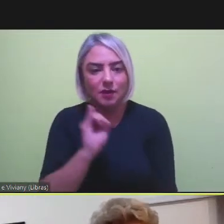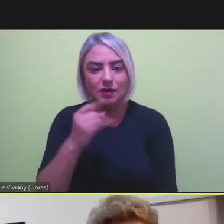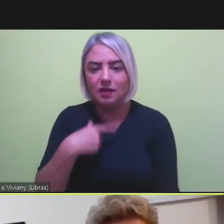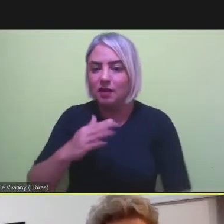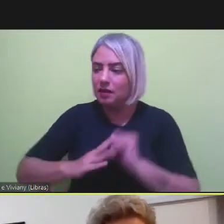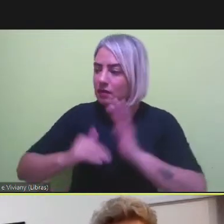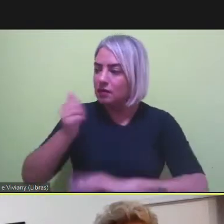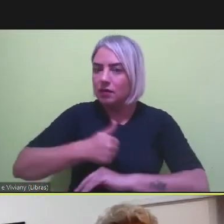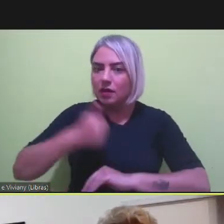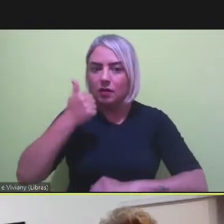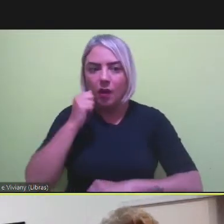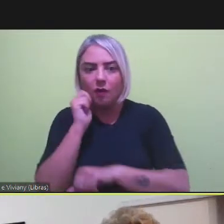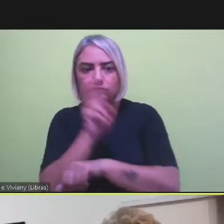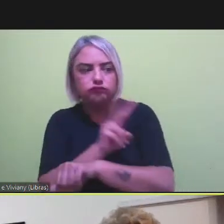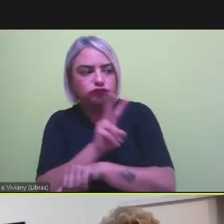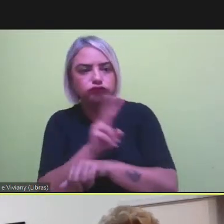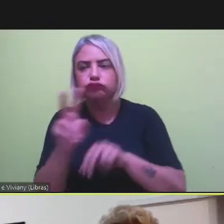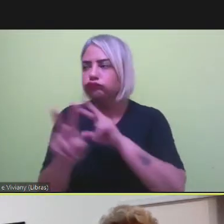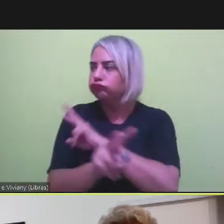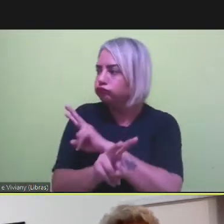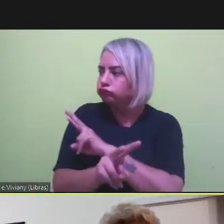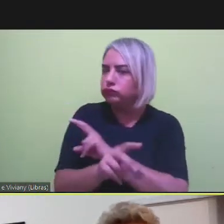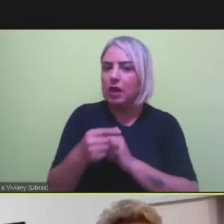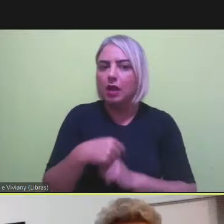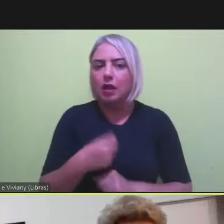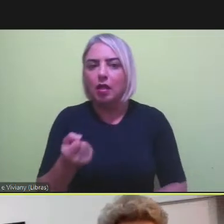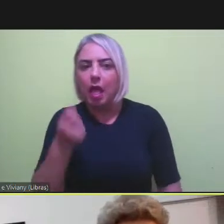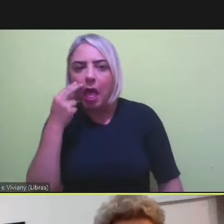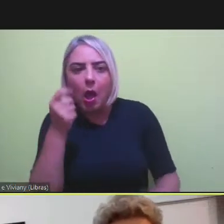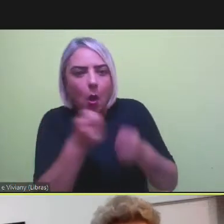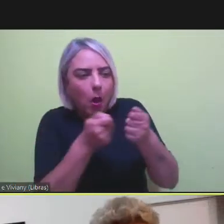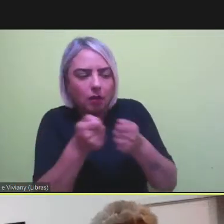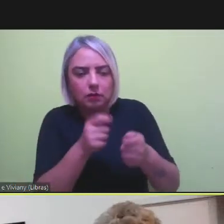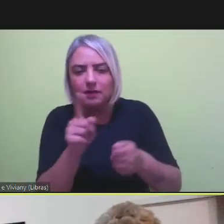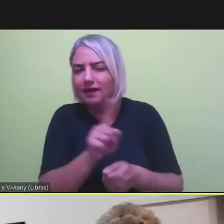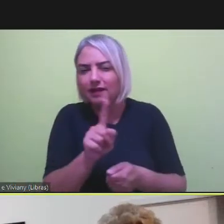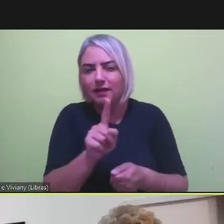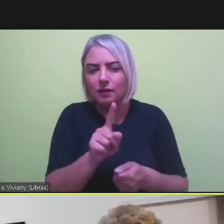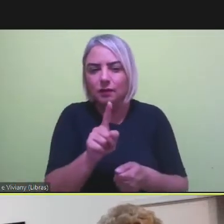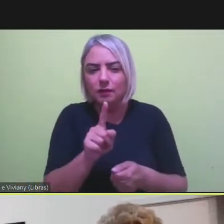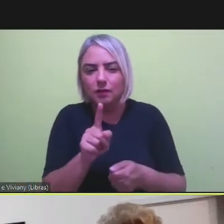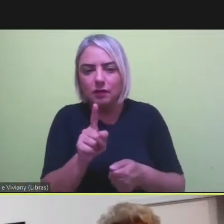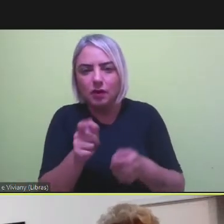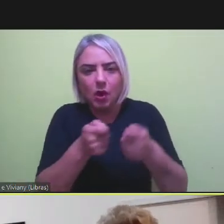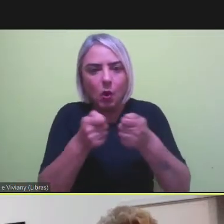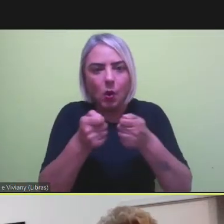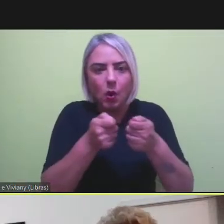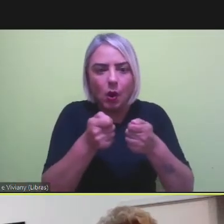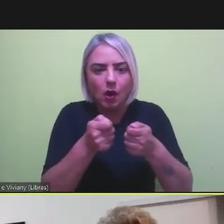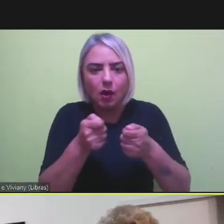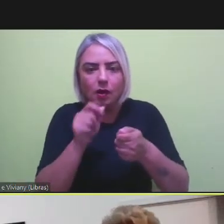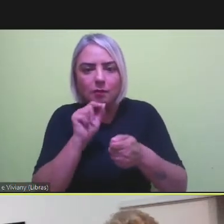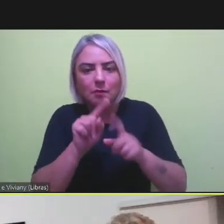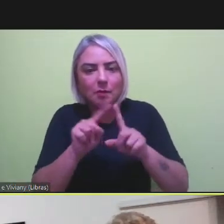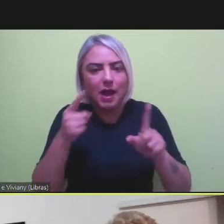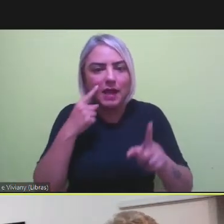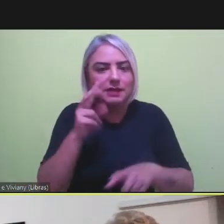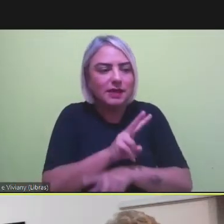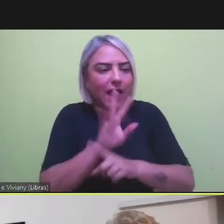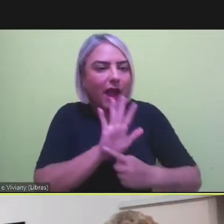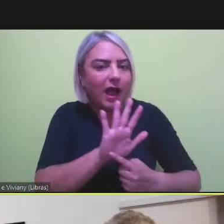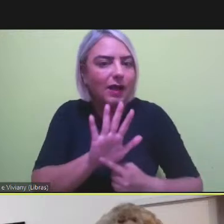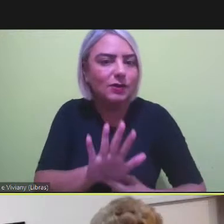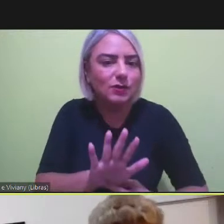this practice. It's very important for them to monitor each other. It's not like they're controlling. They're